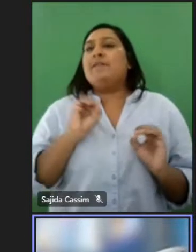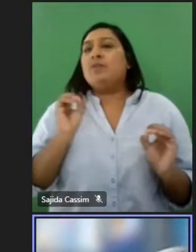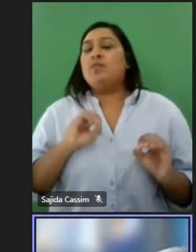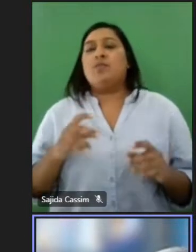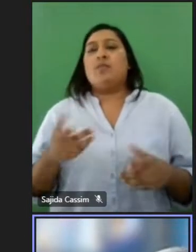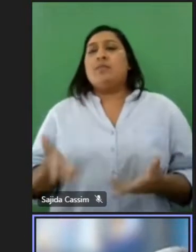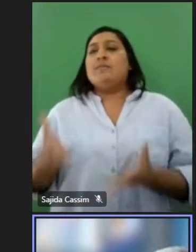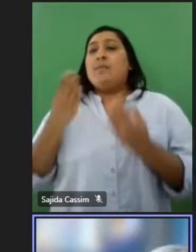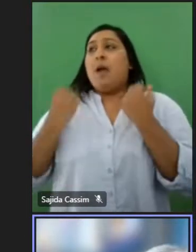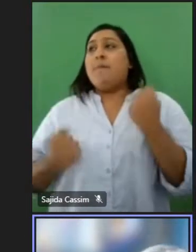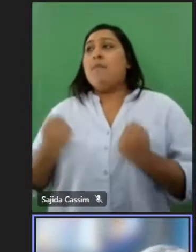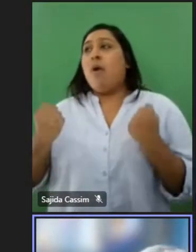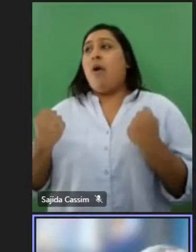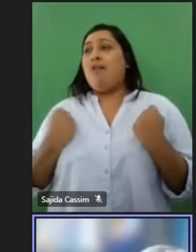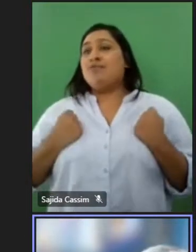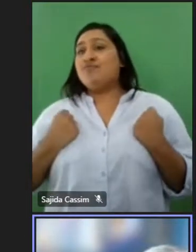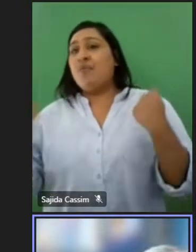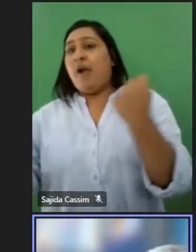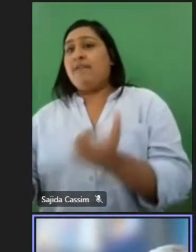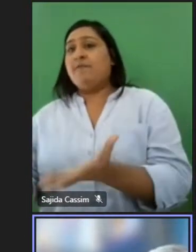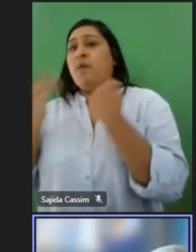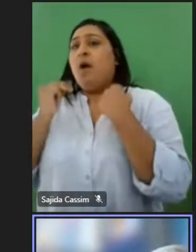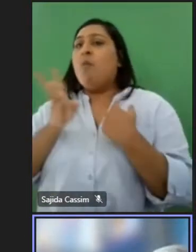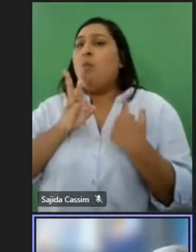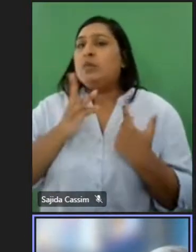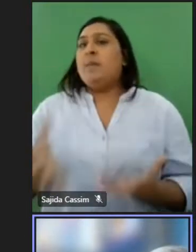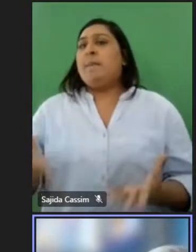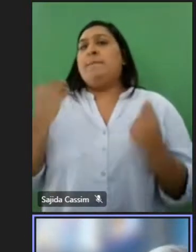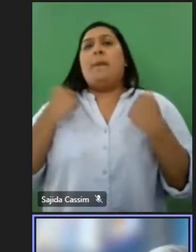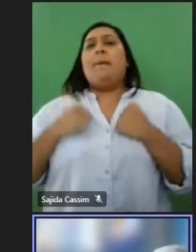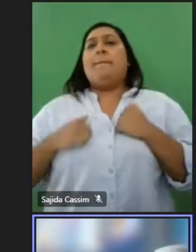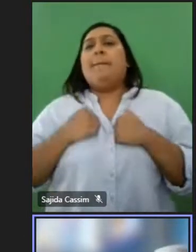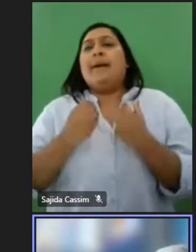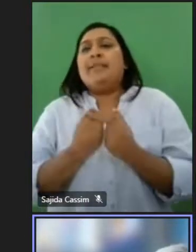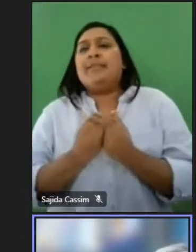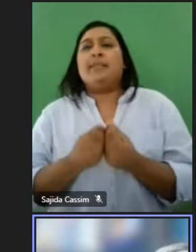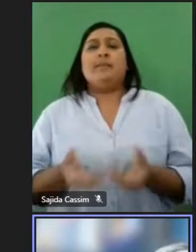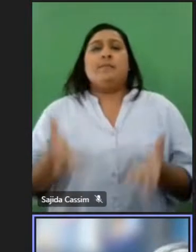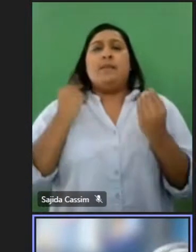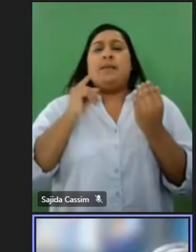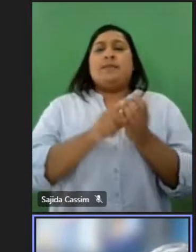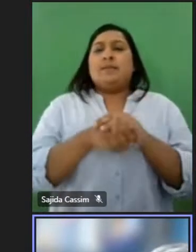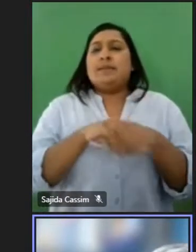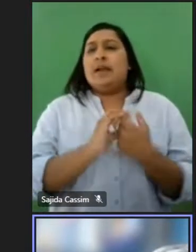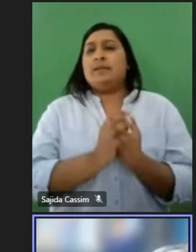when they needed it to get to health and rehabilitative care facilities.